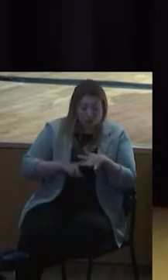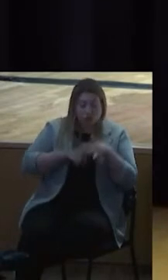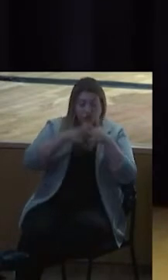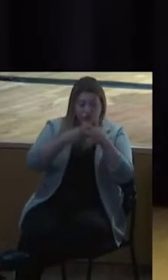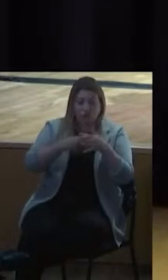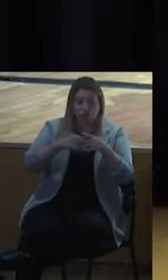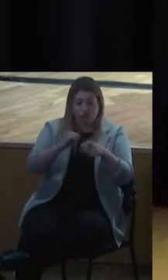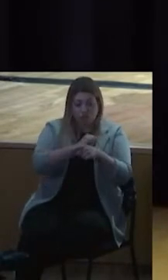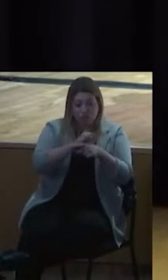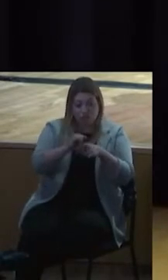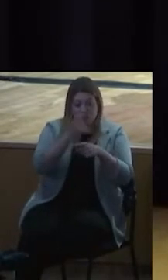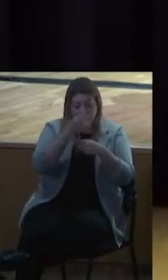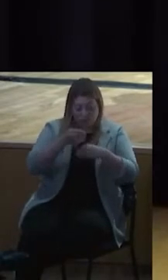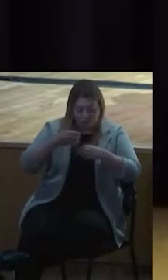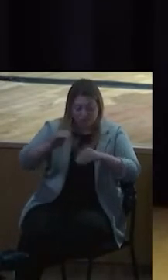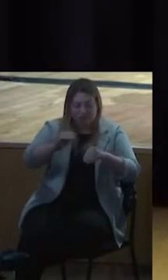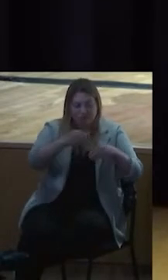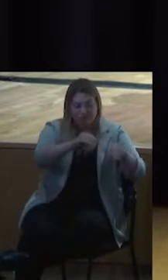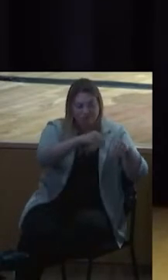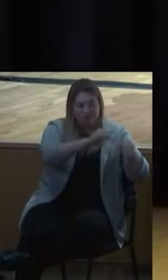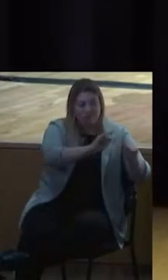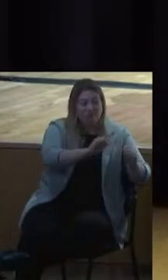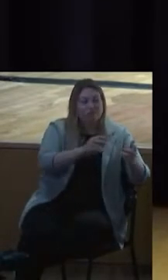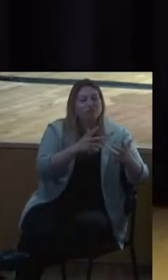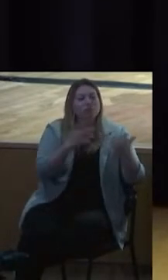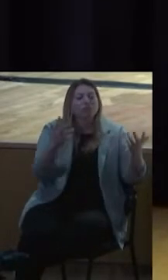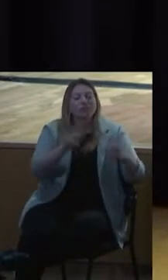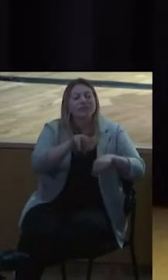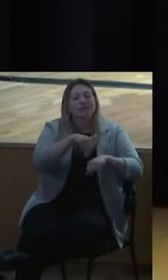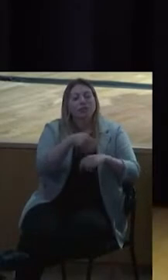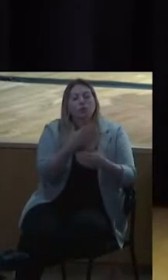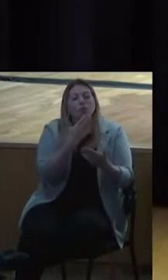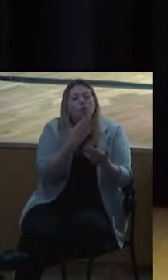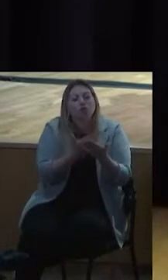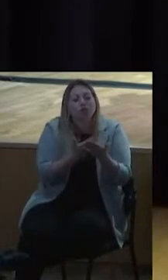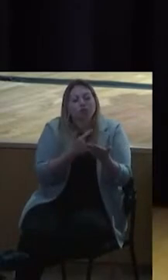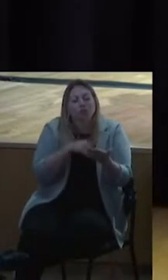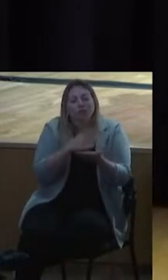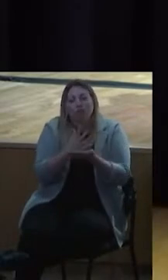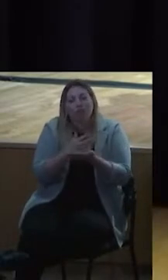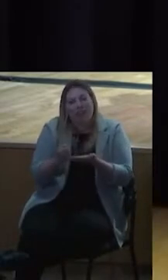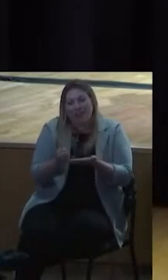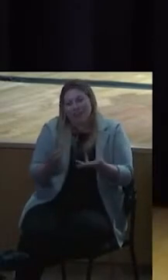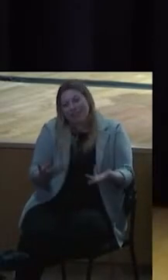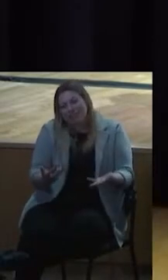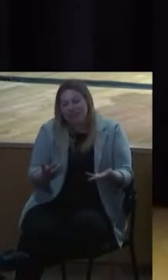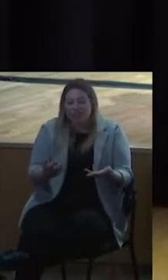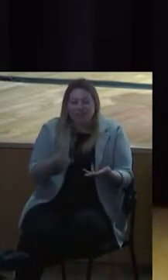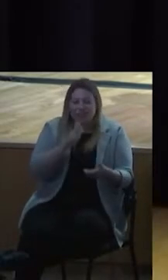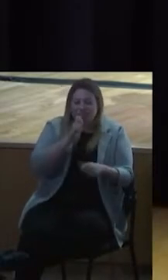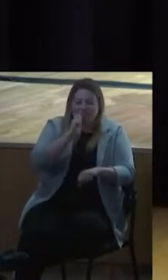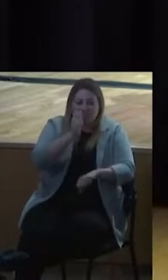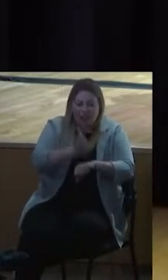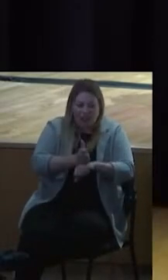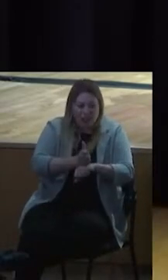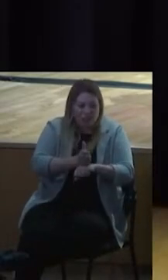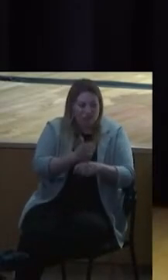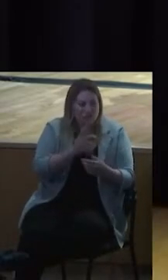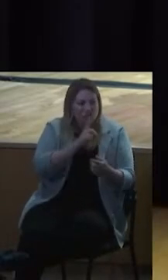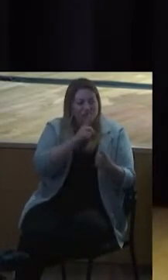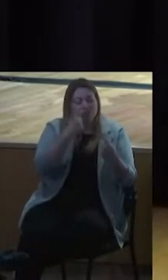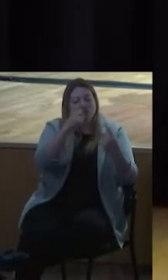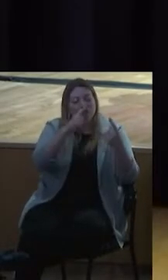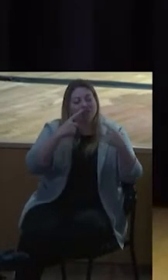exporting. But they're exporting so much natural goods that we ran out. So it wasn't set up in a way for a long-term